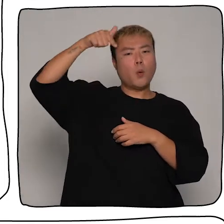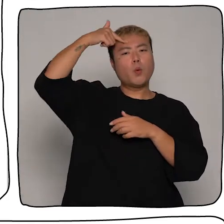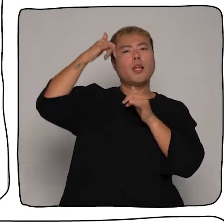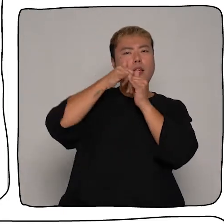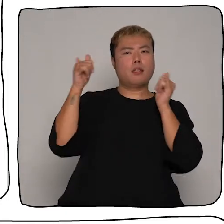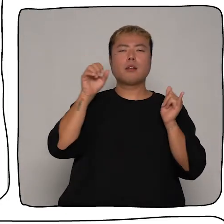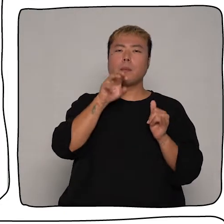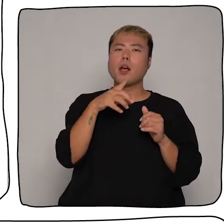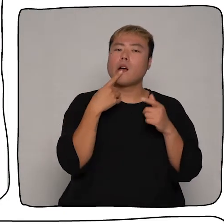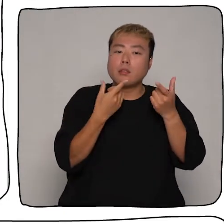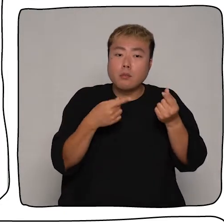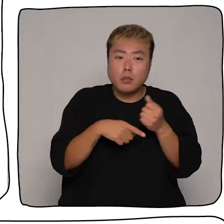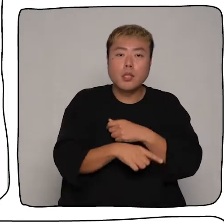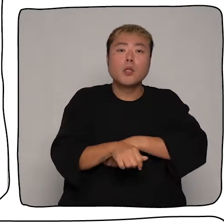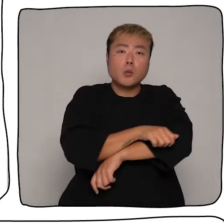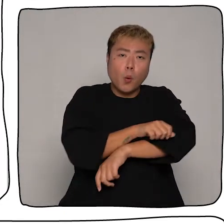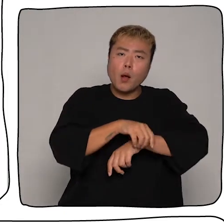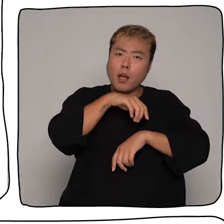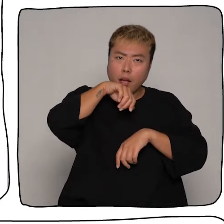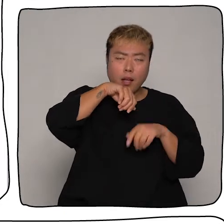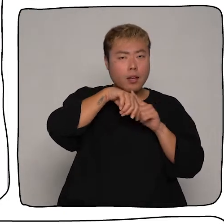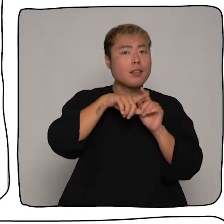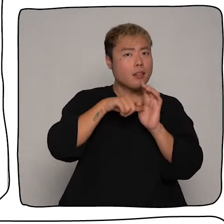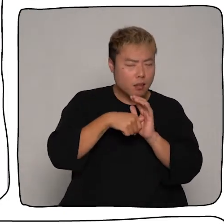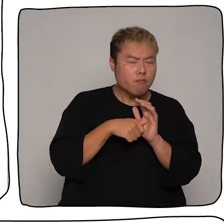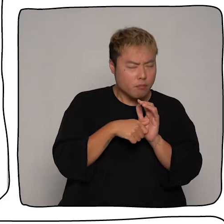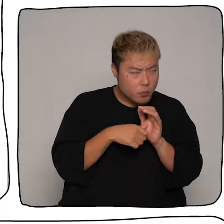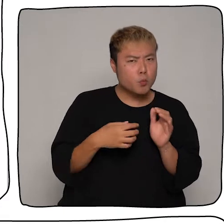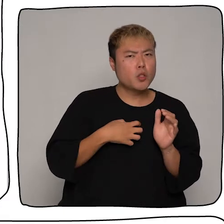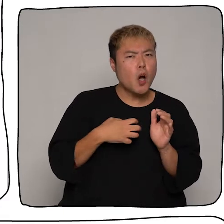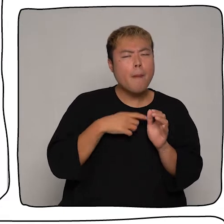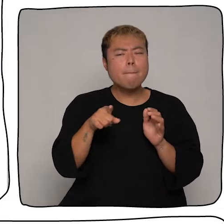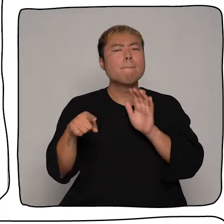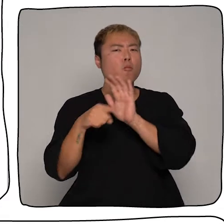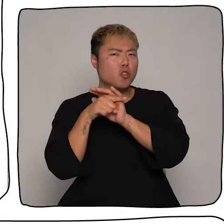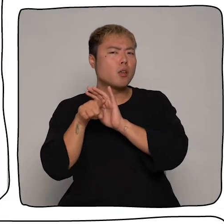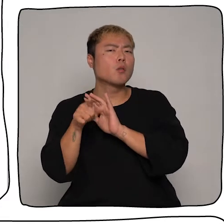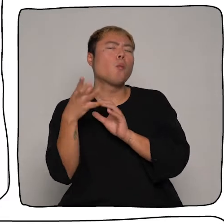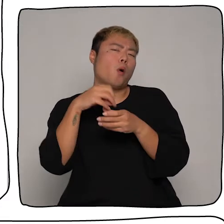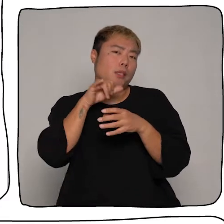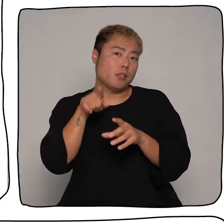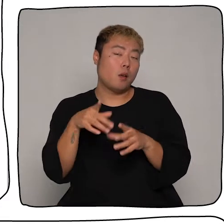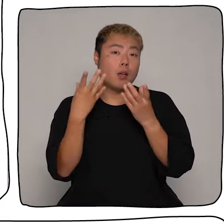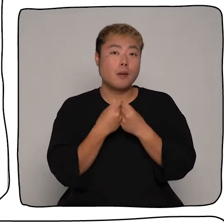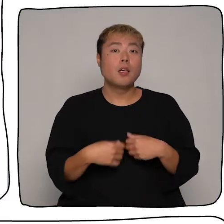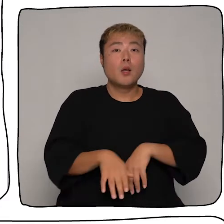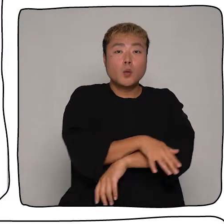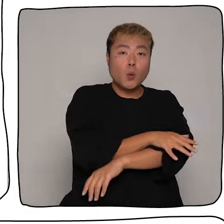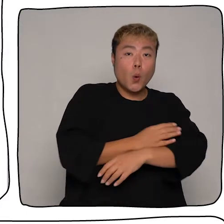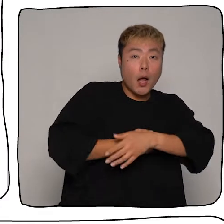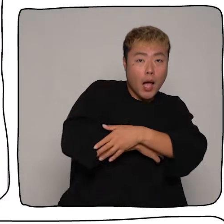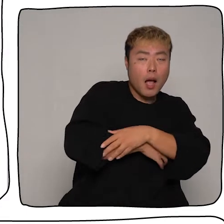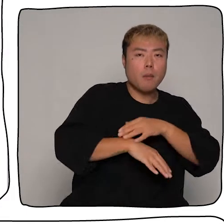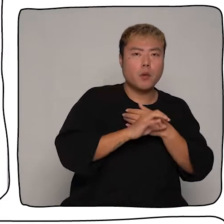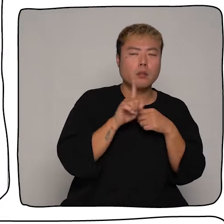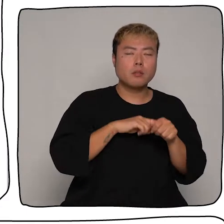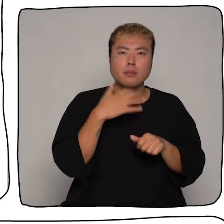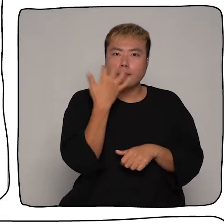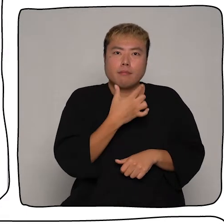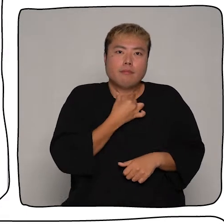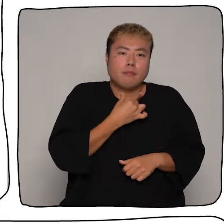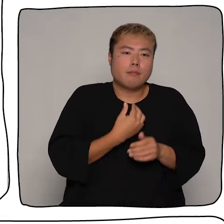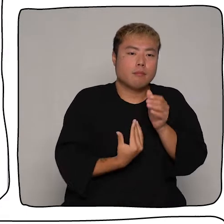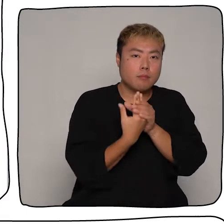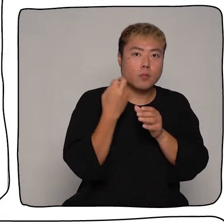is still a dangerous side to touch. Touch can stir up sexual desires, lead to dominating